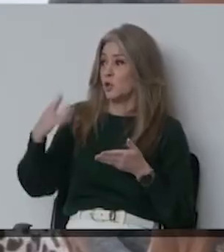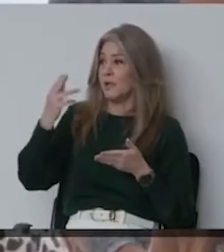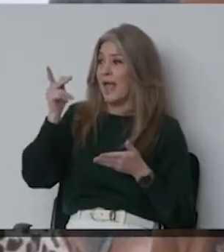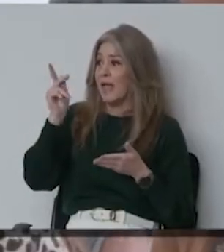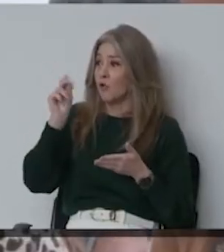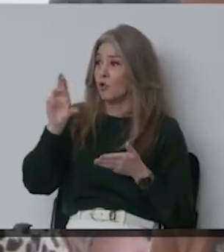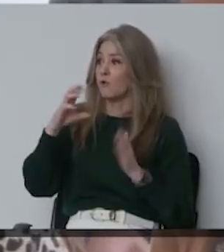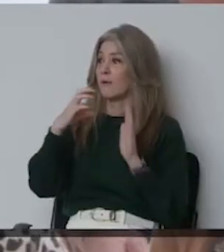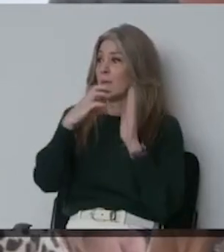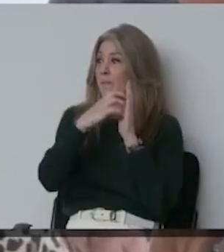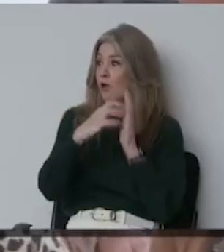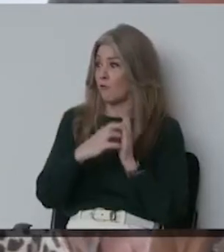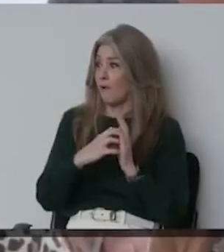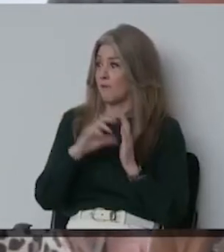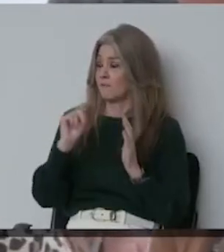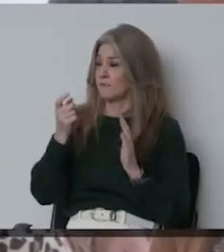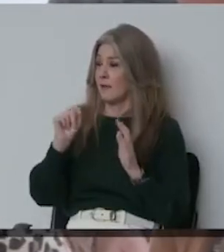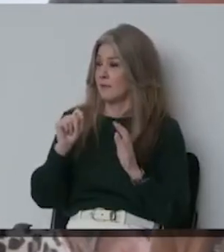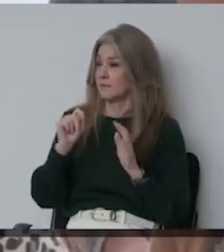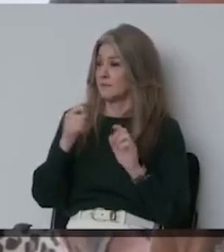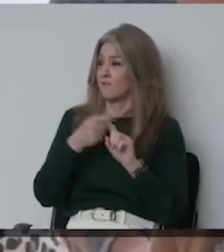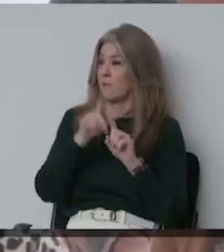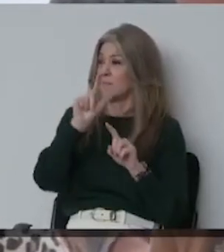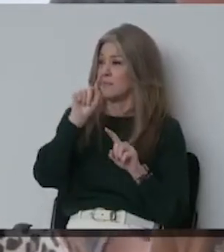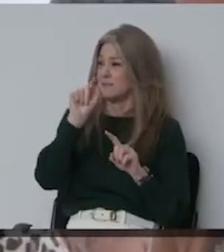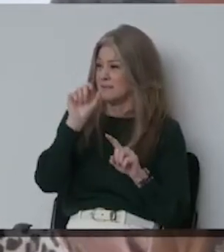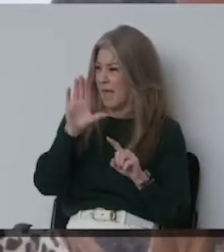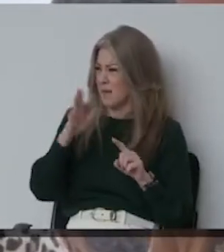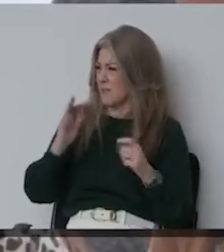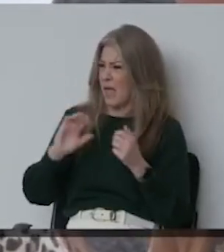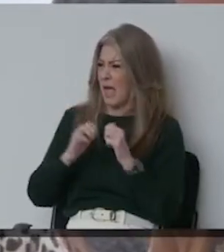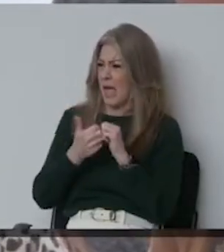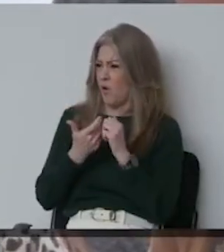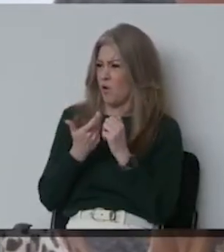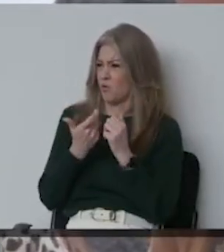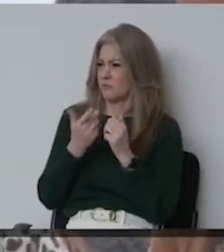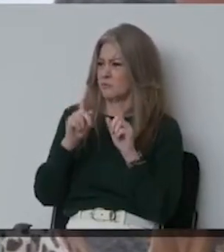paragraph text from the tab order, how does a screen reader